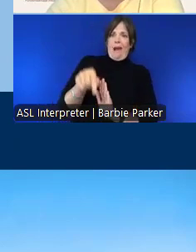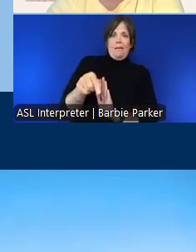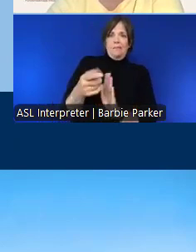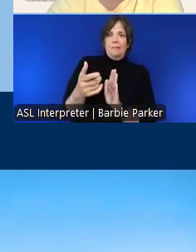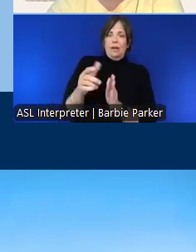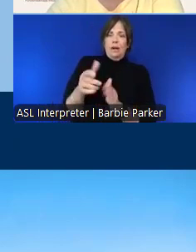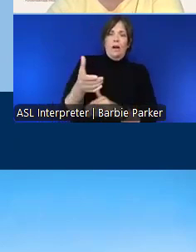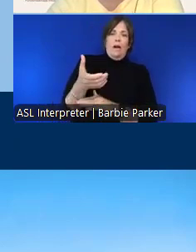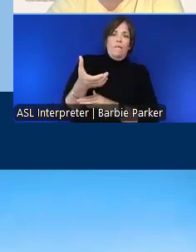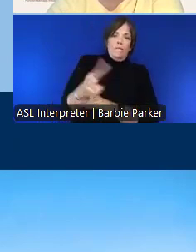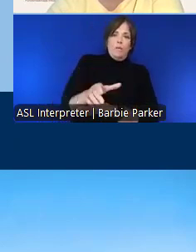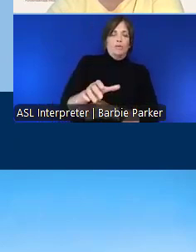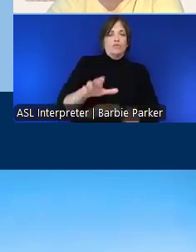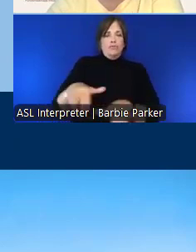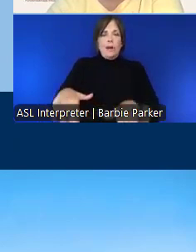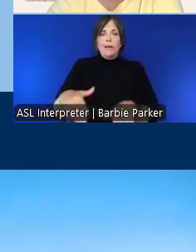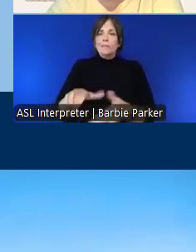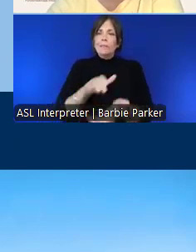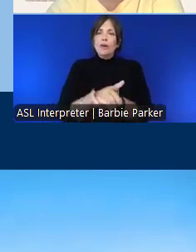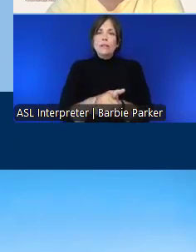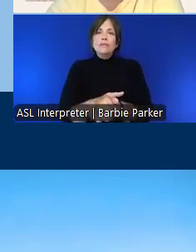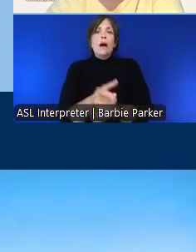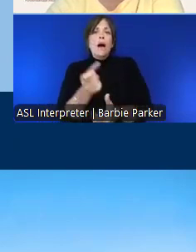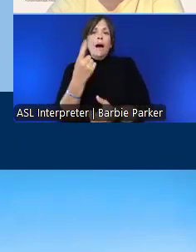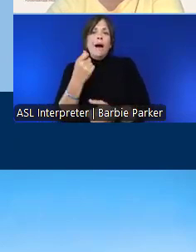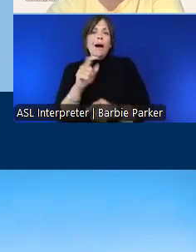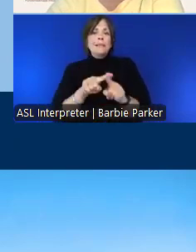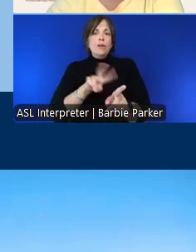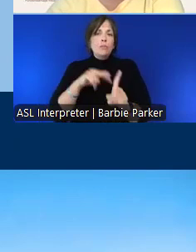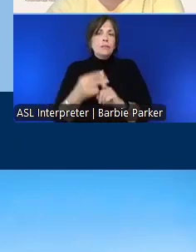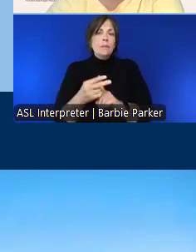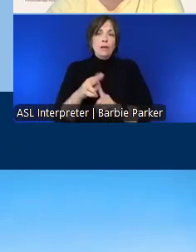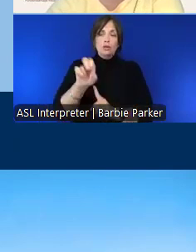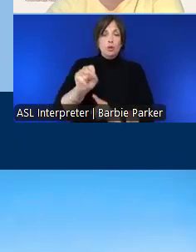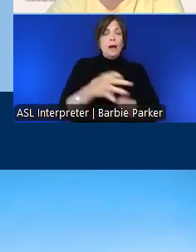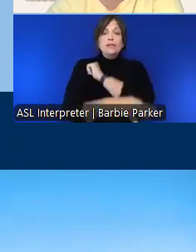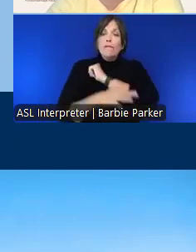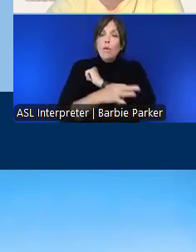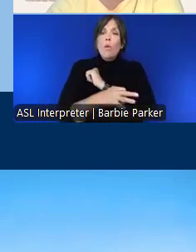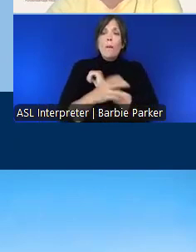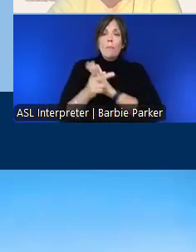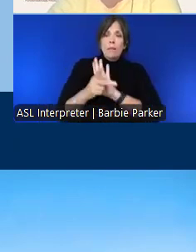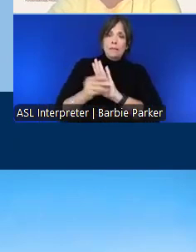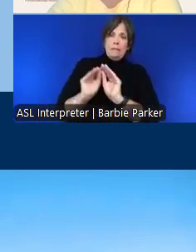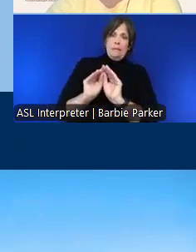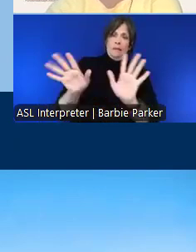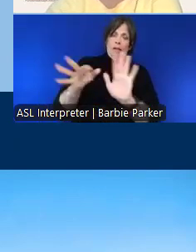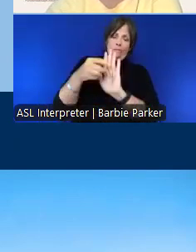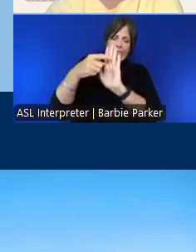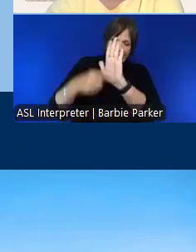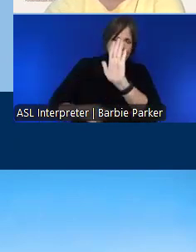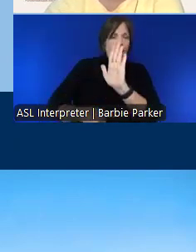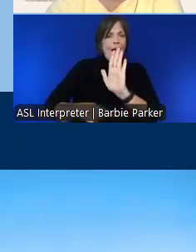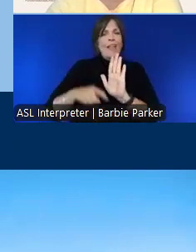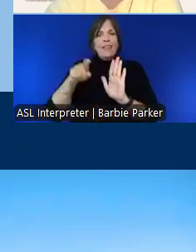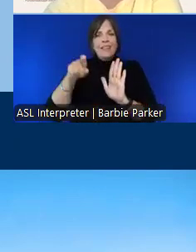with the understanding that child marriage is harmful wherever it occurs and that it should be prevented. And so, for example,